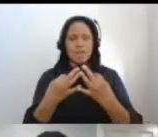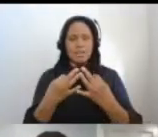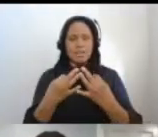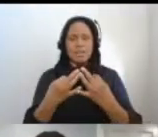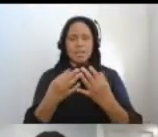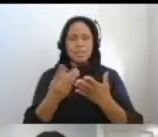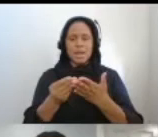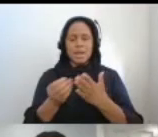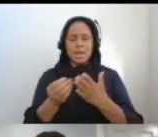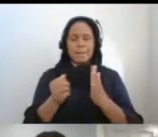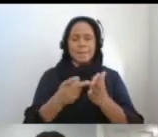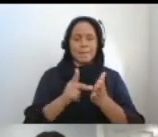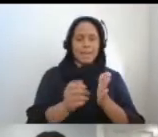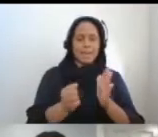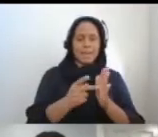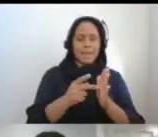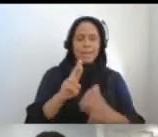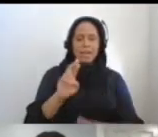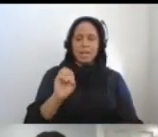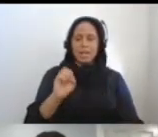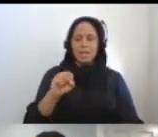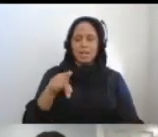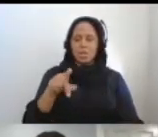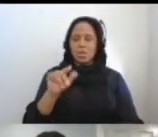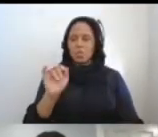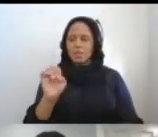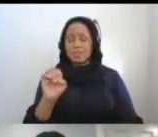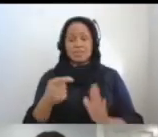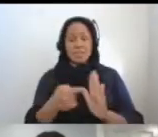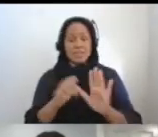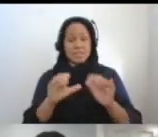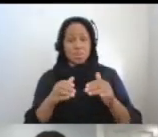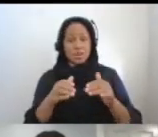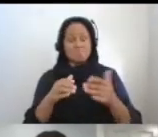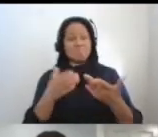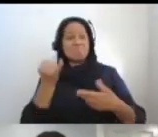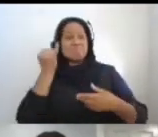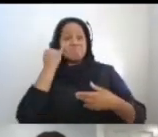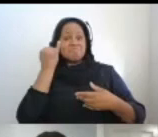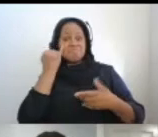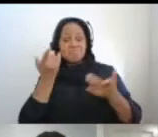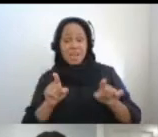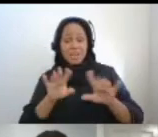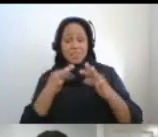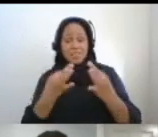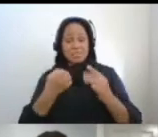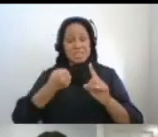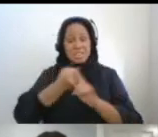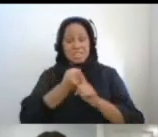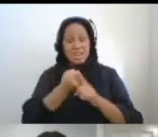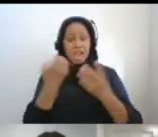this category, let's say a family has an emergency and they need to take off because life